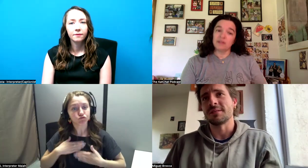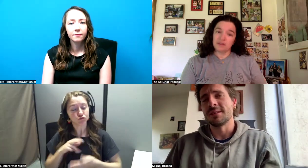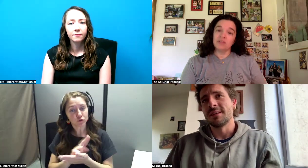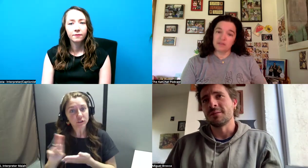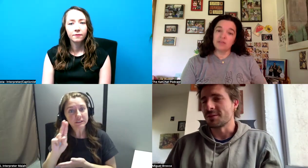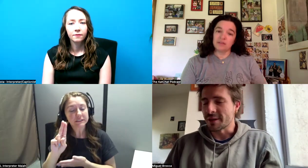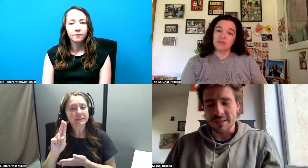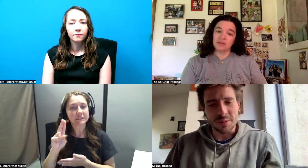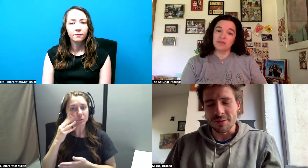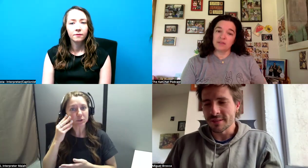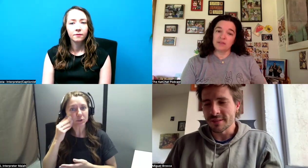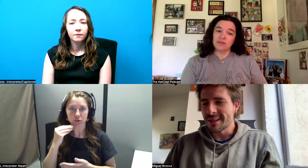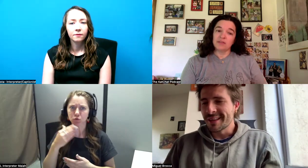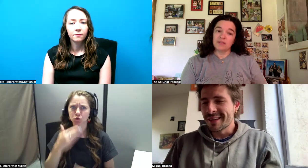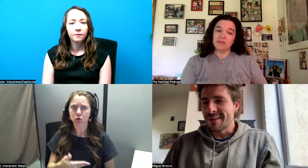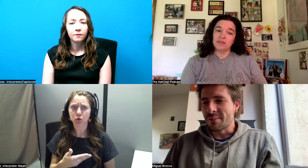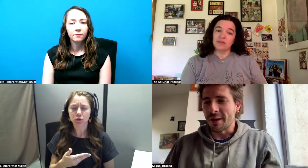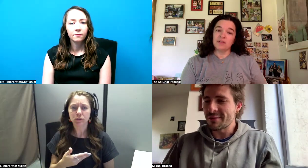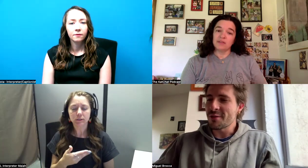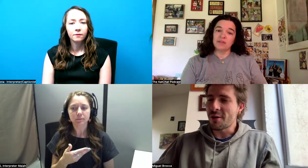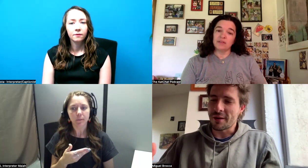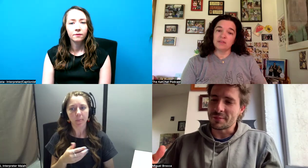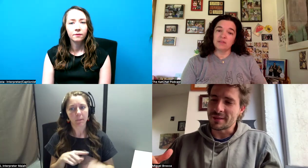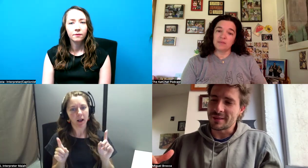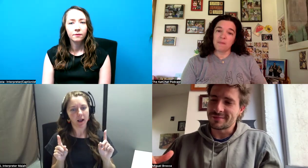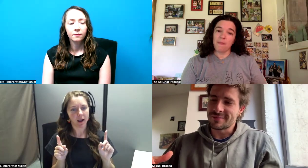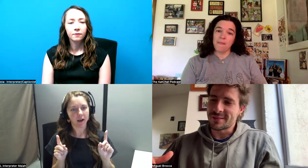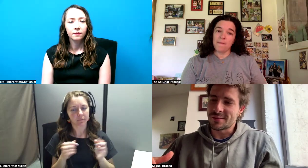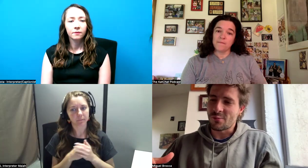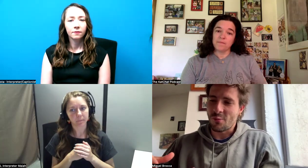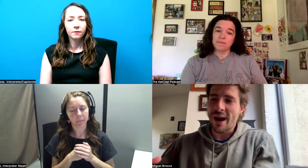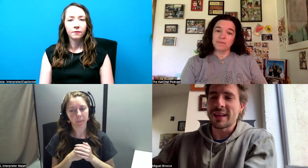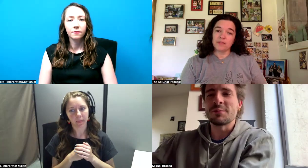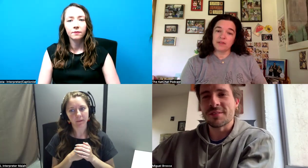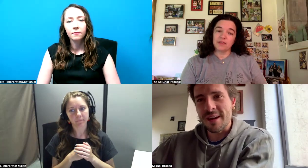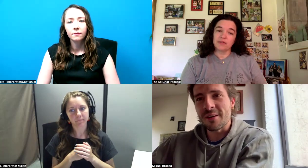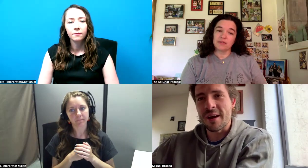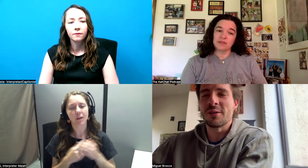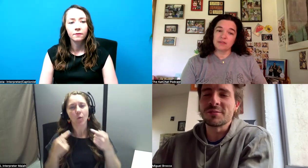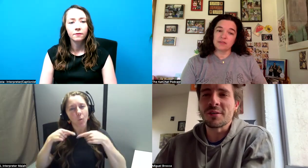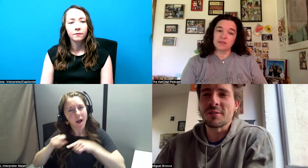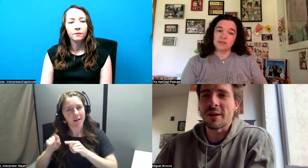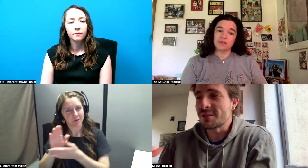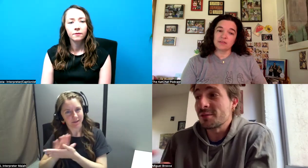that was it was a great experience. But even though I mean, while I was there,